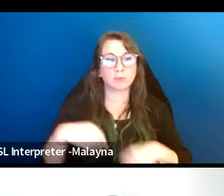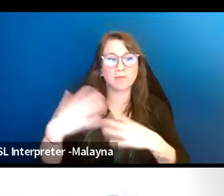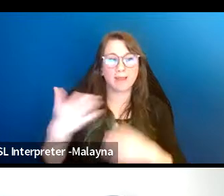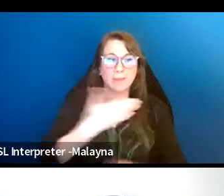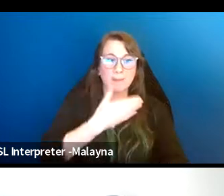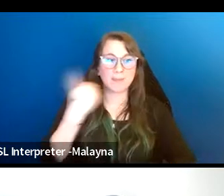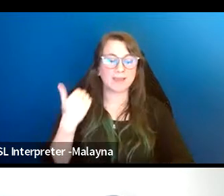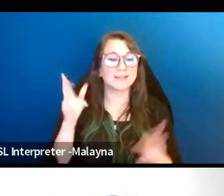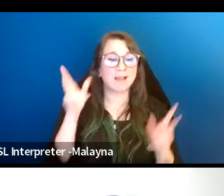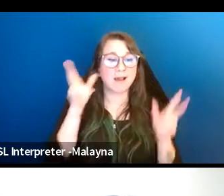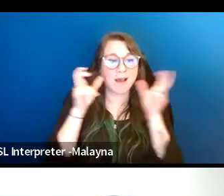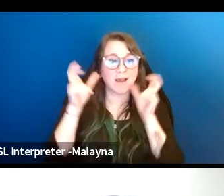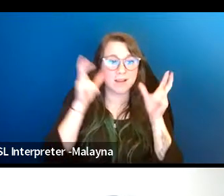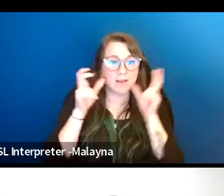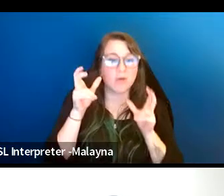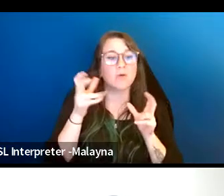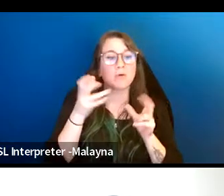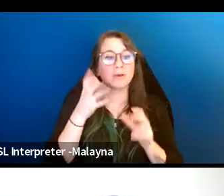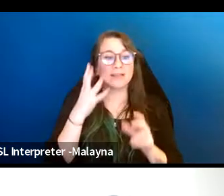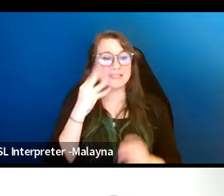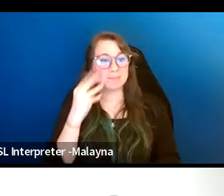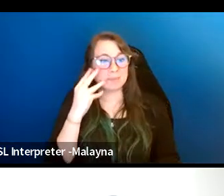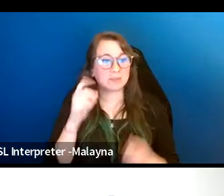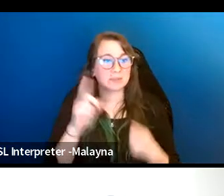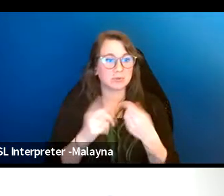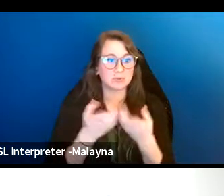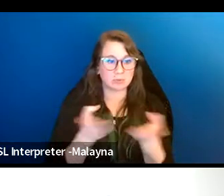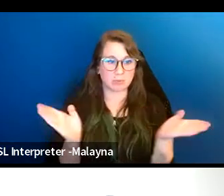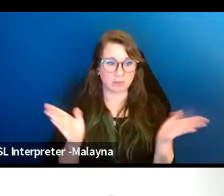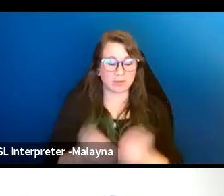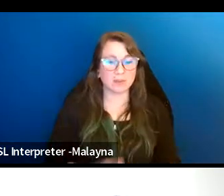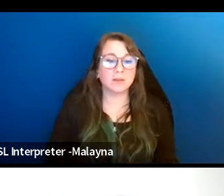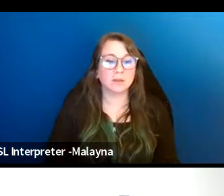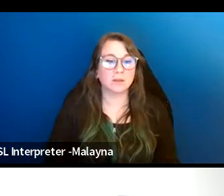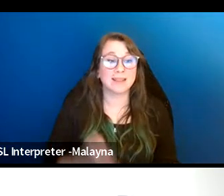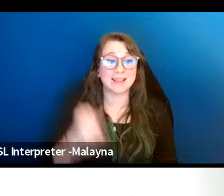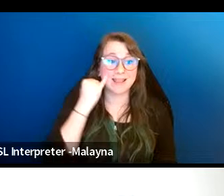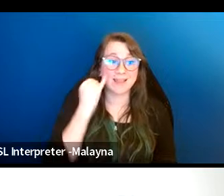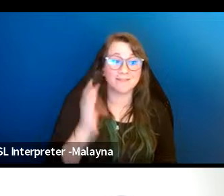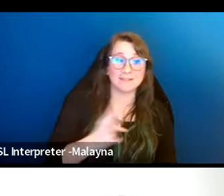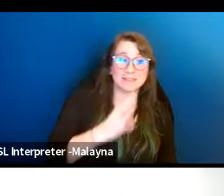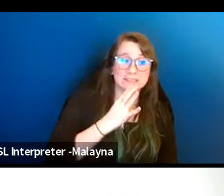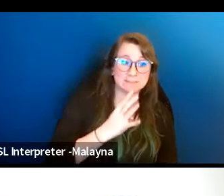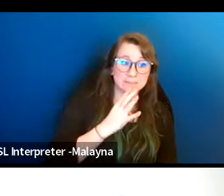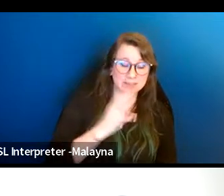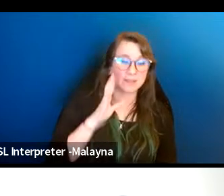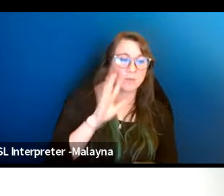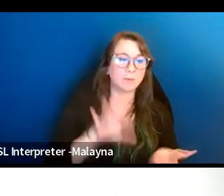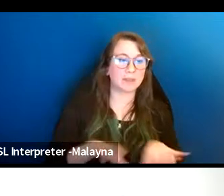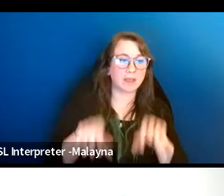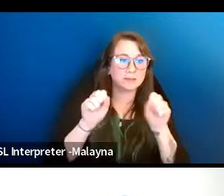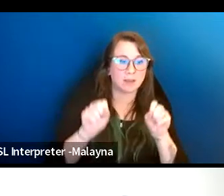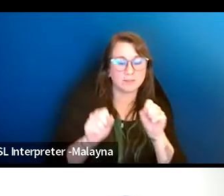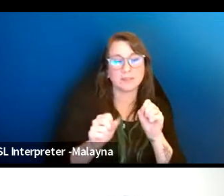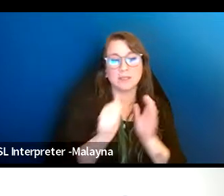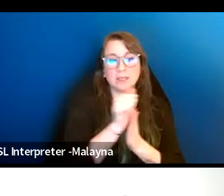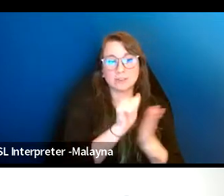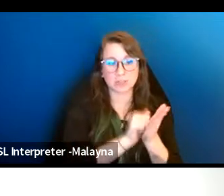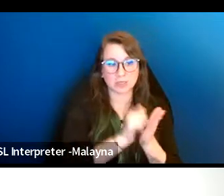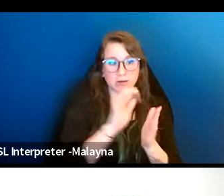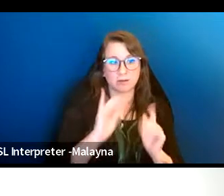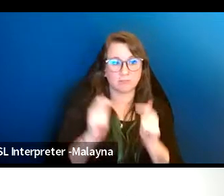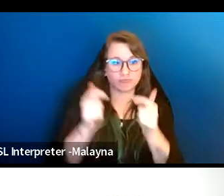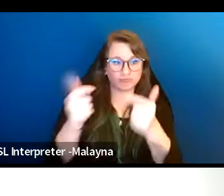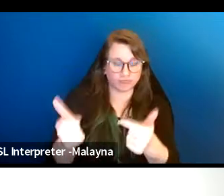virtual experience to the public. Attendees and panelists shall be unmuted to speak based on adopted agenda and parliamentary